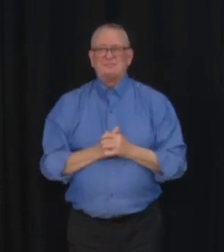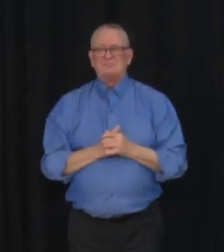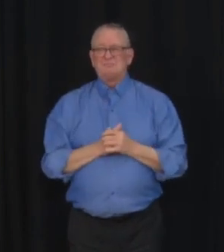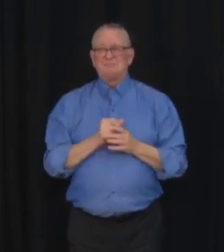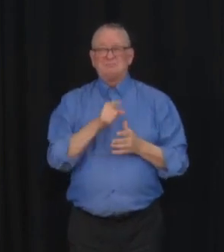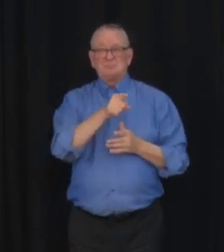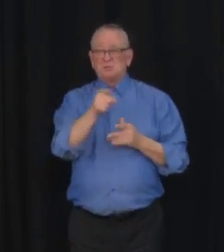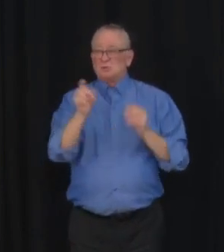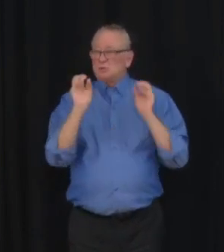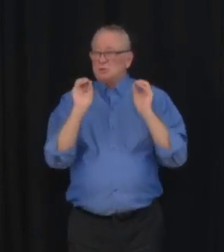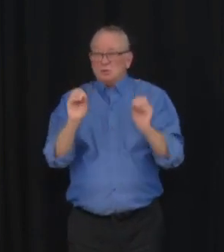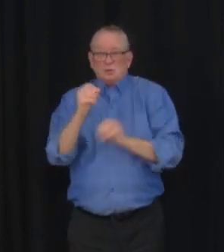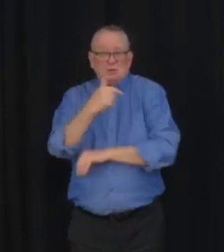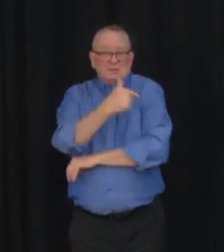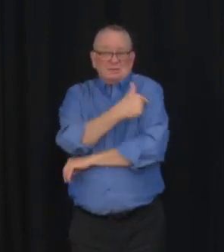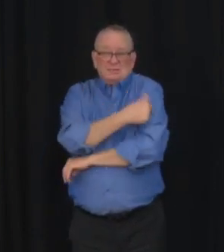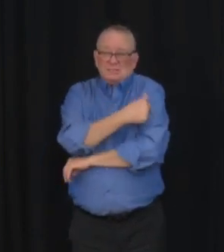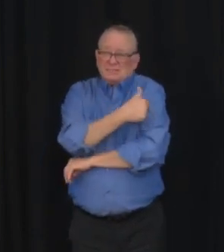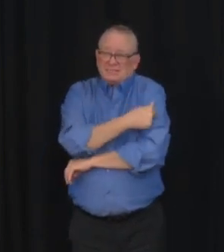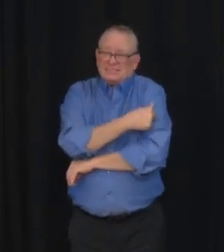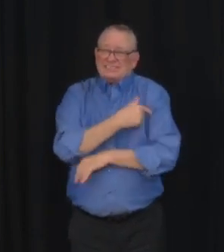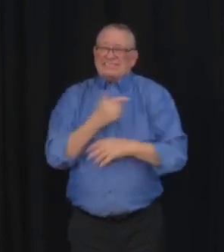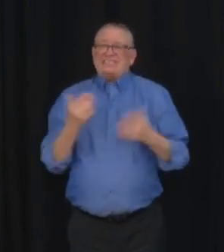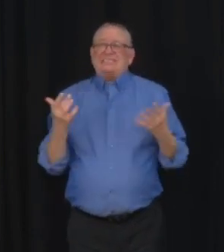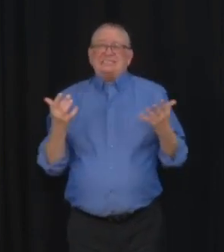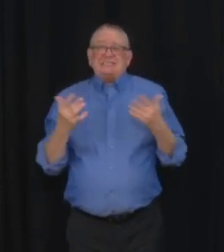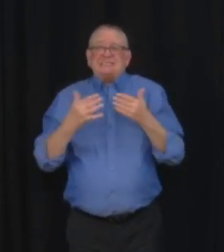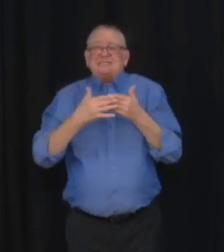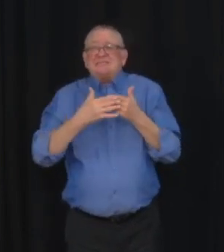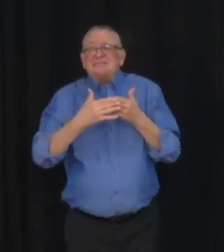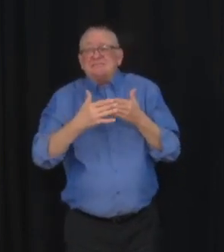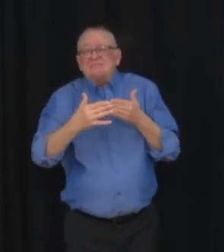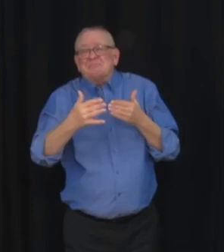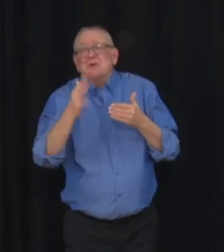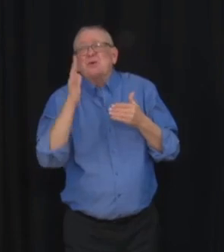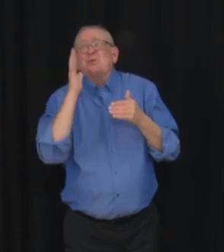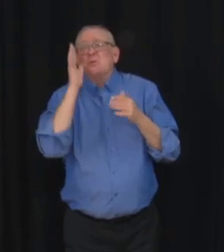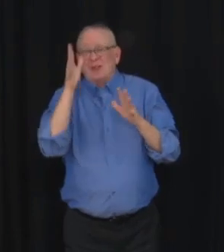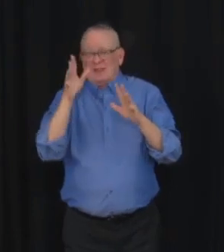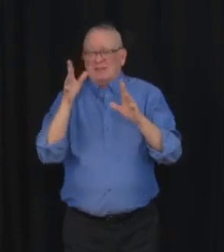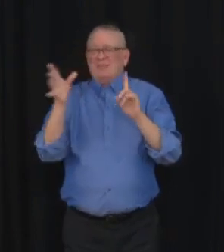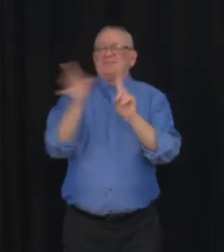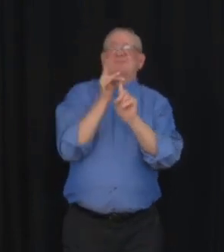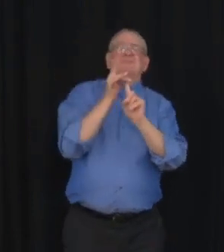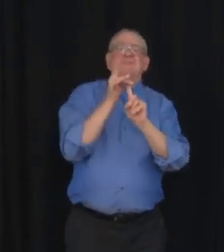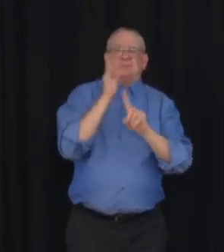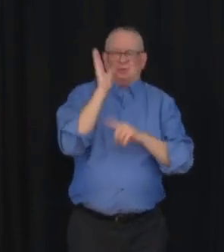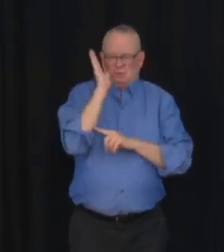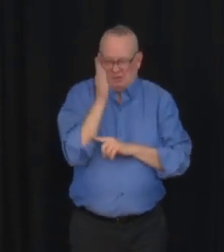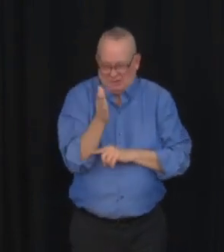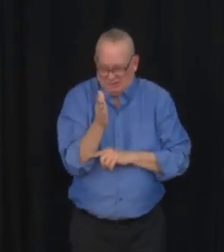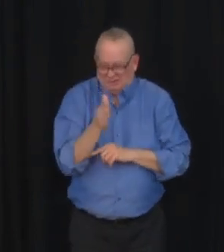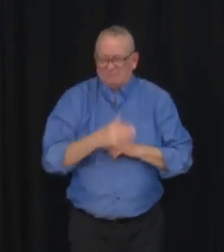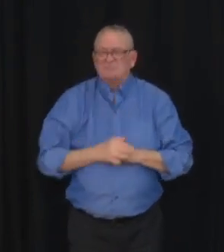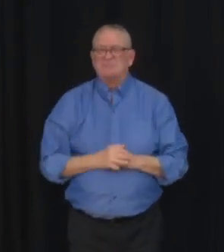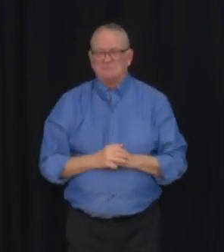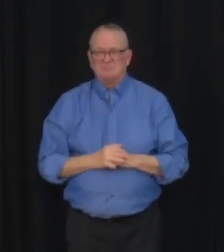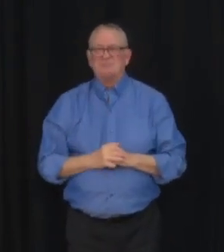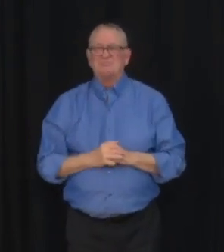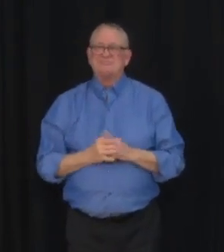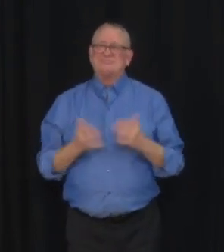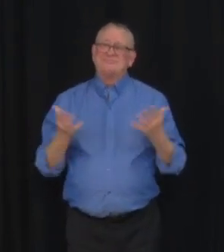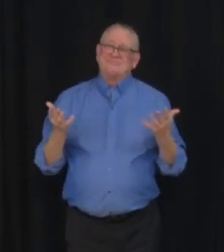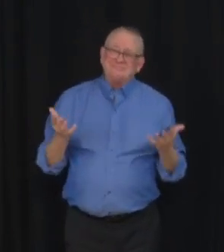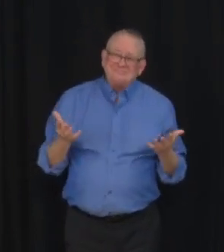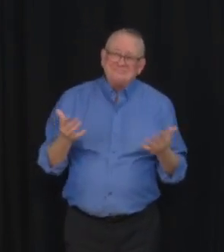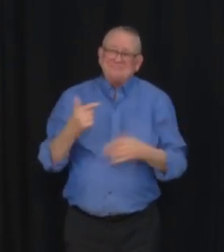to be exposed to COVID-19 at some point in the future if they haven't already been. And so it's another reason